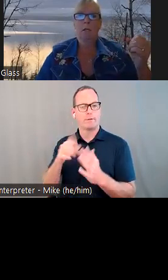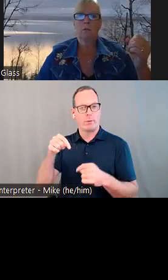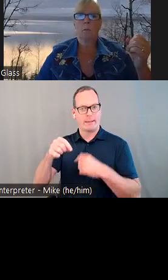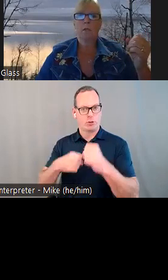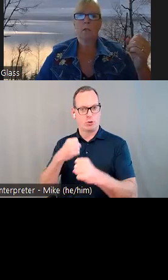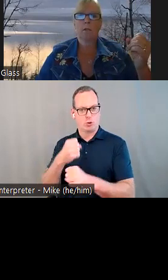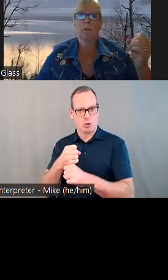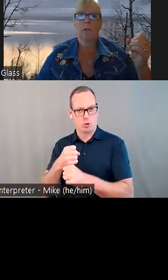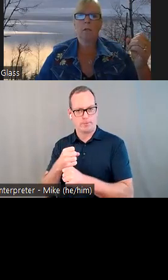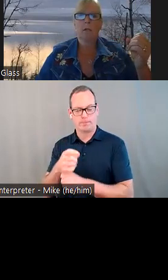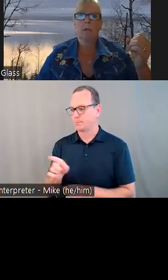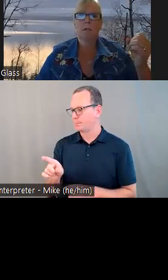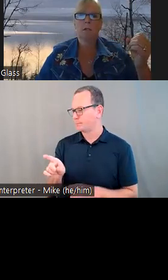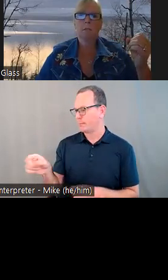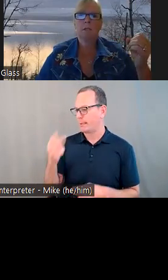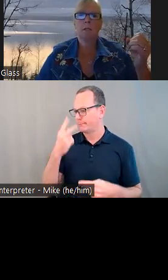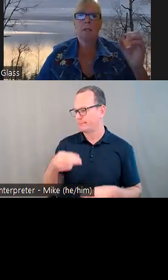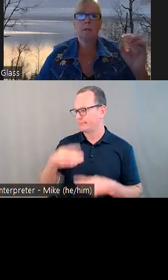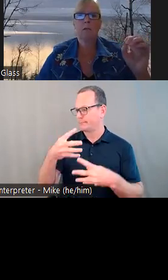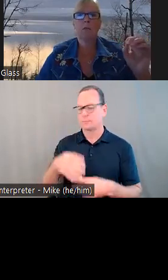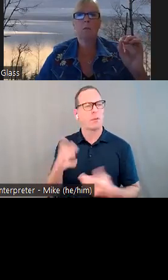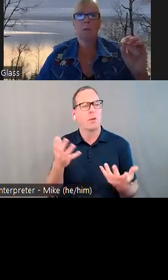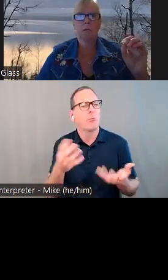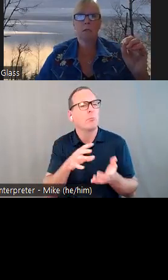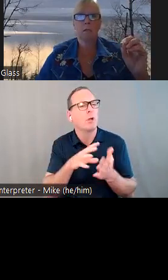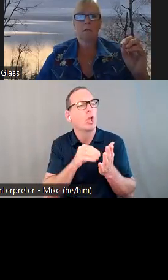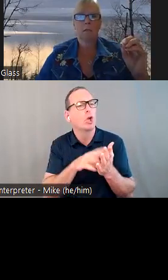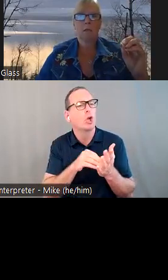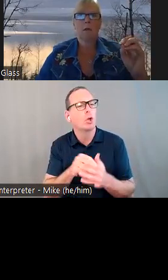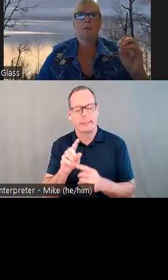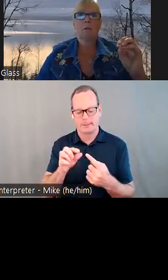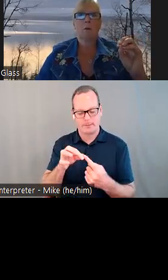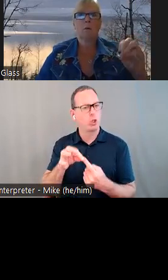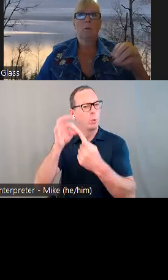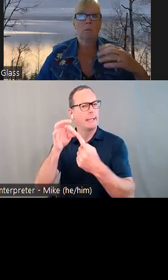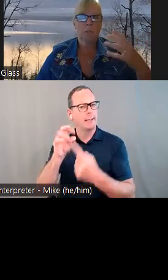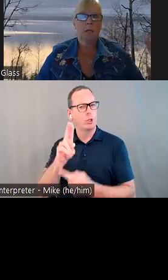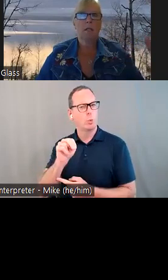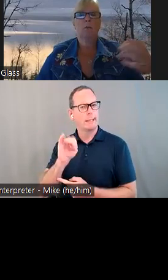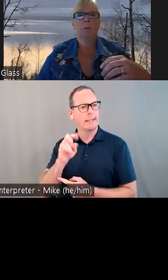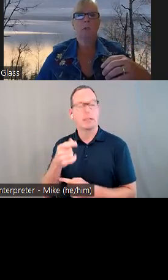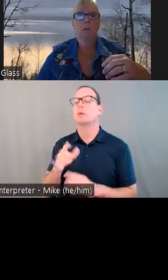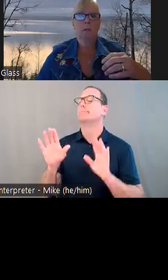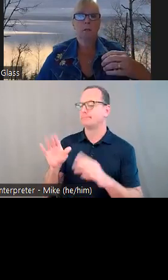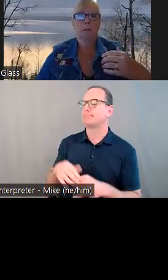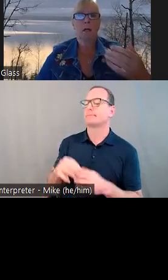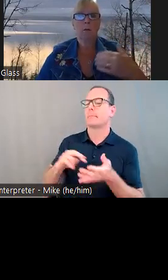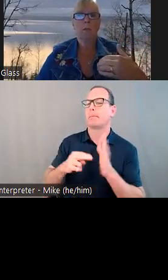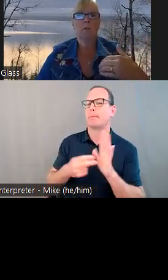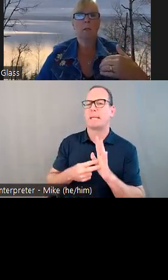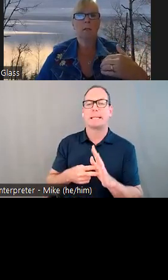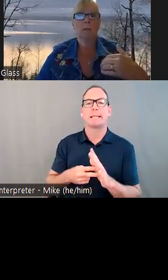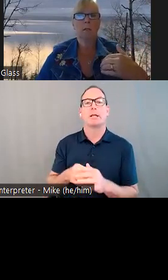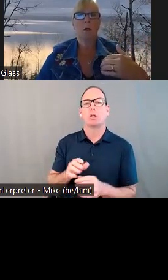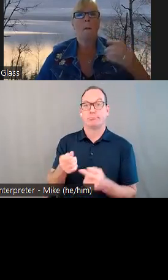Jackie asks, what makes a learner unique? It just means the individual person. So Jackie, you would be a unique learner. I would be